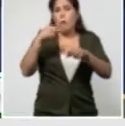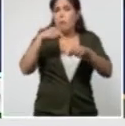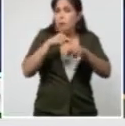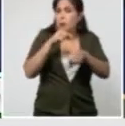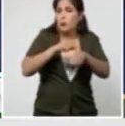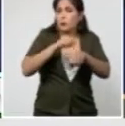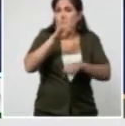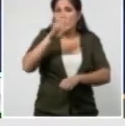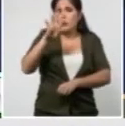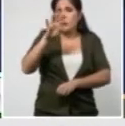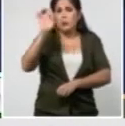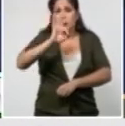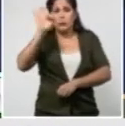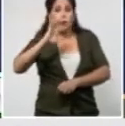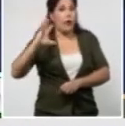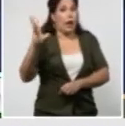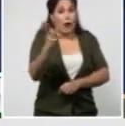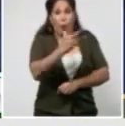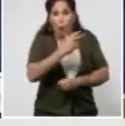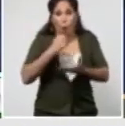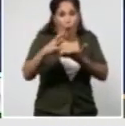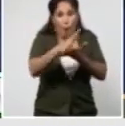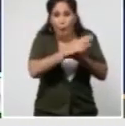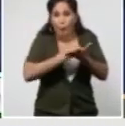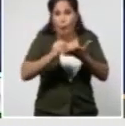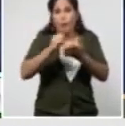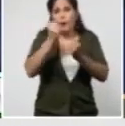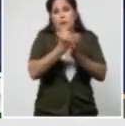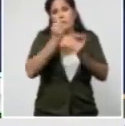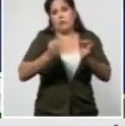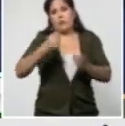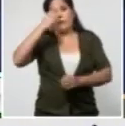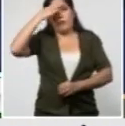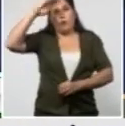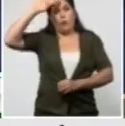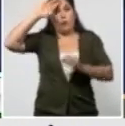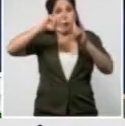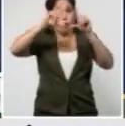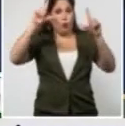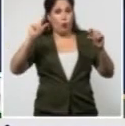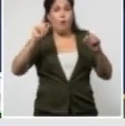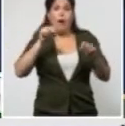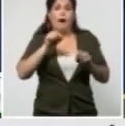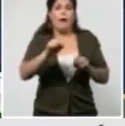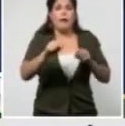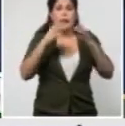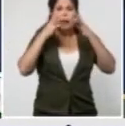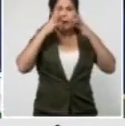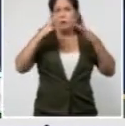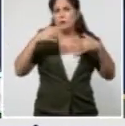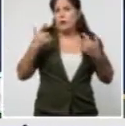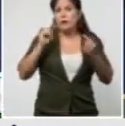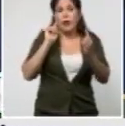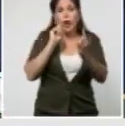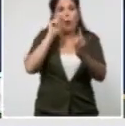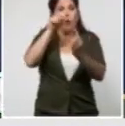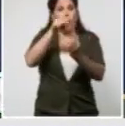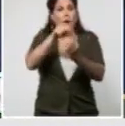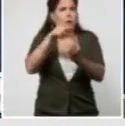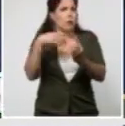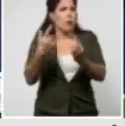88.47% of all cases in our country have tested positive as confirmed